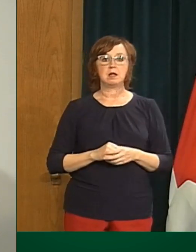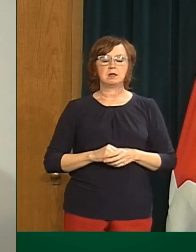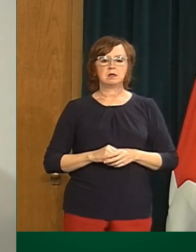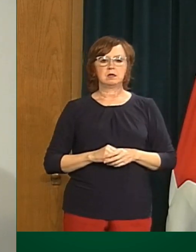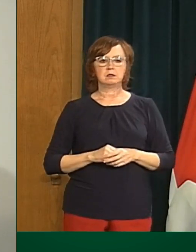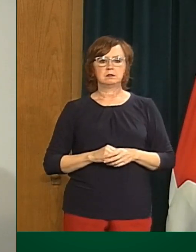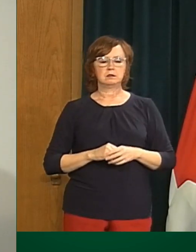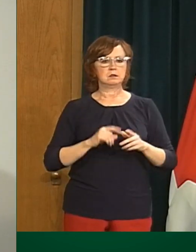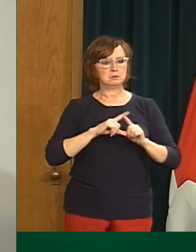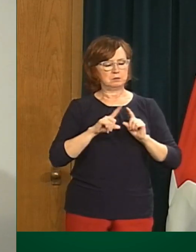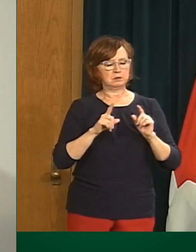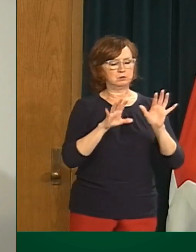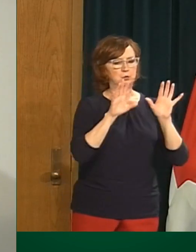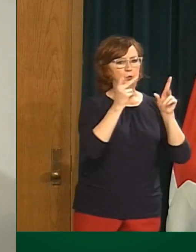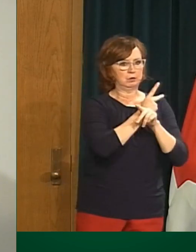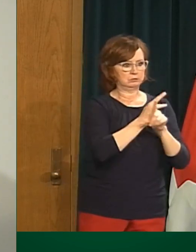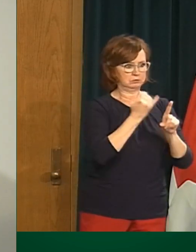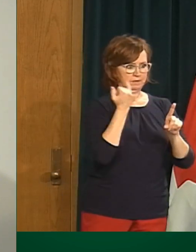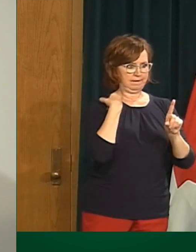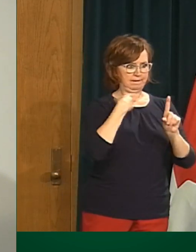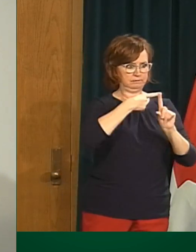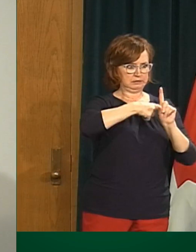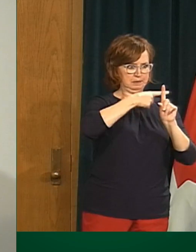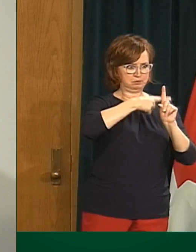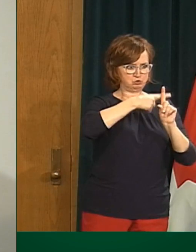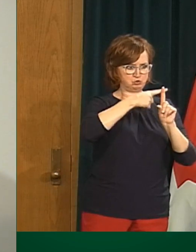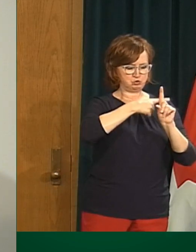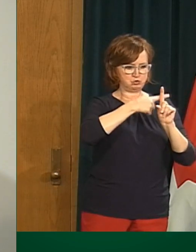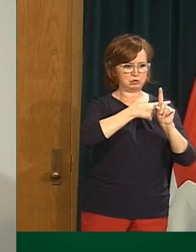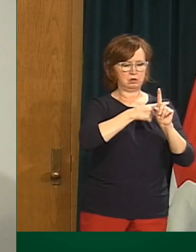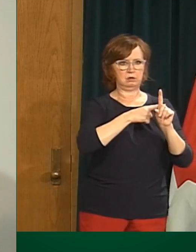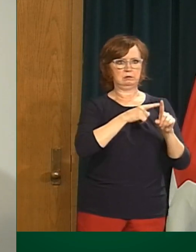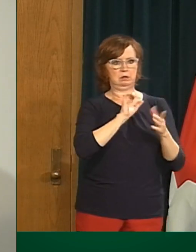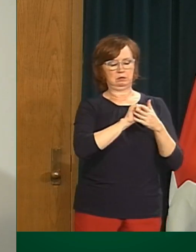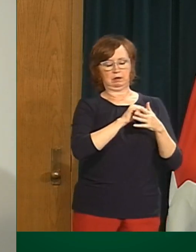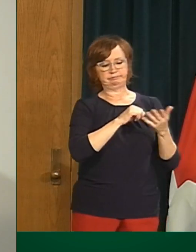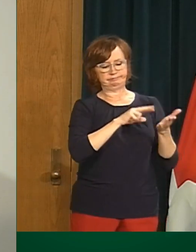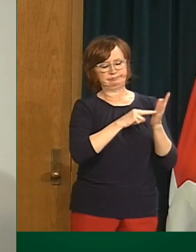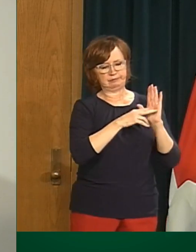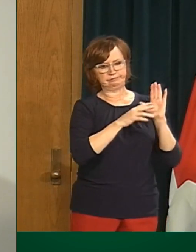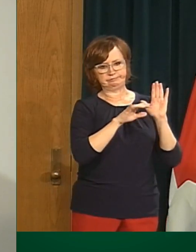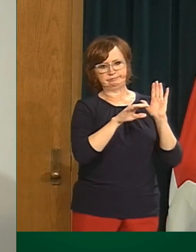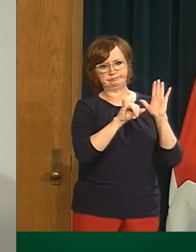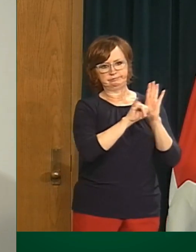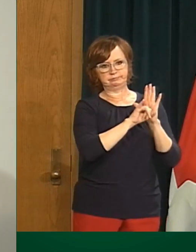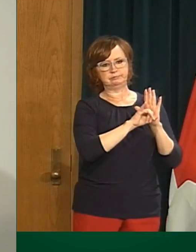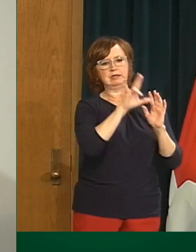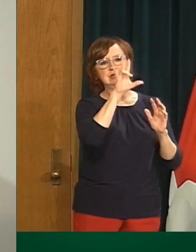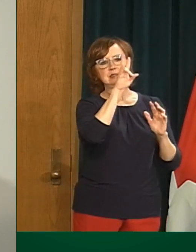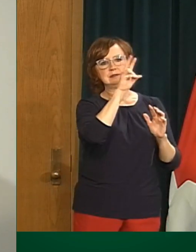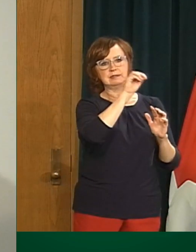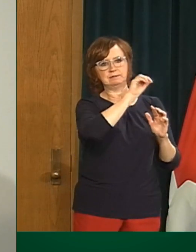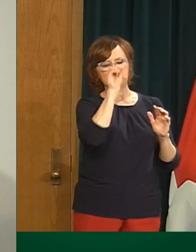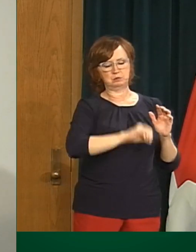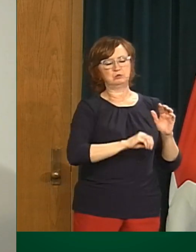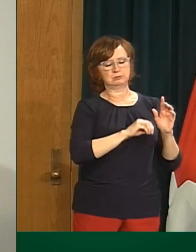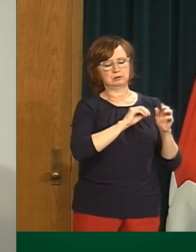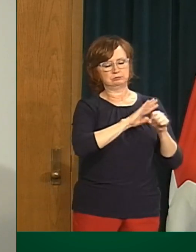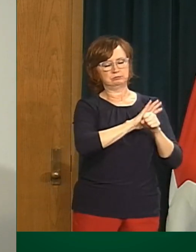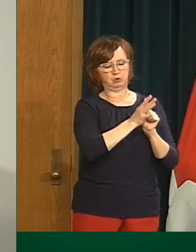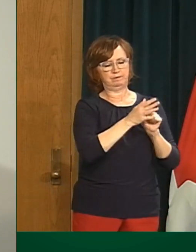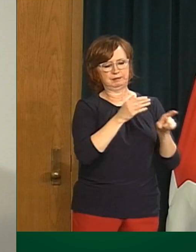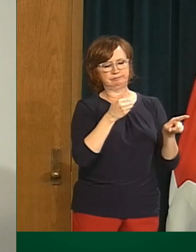symptoms like fever, your test positivity rate is about 70% likelihood that you will, if you have COVID, you will test